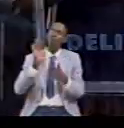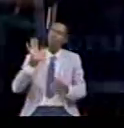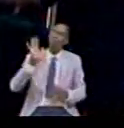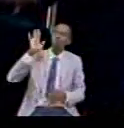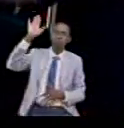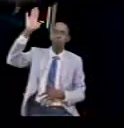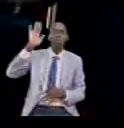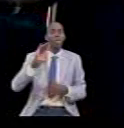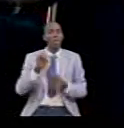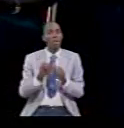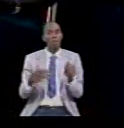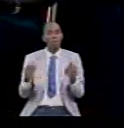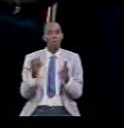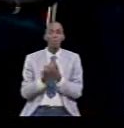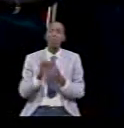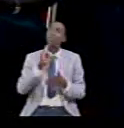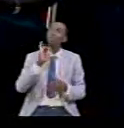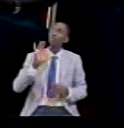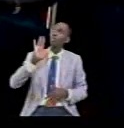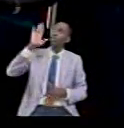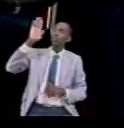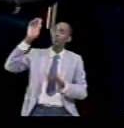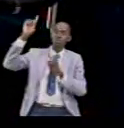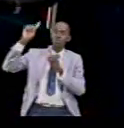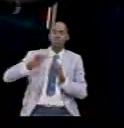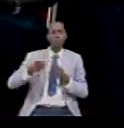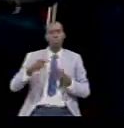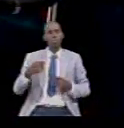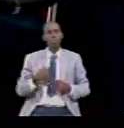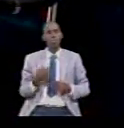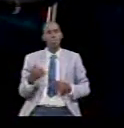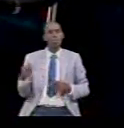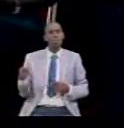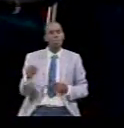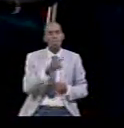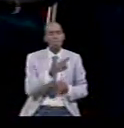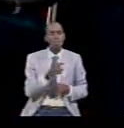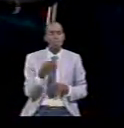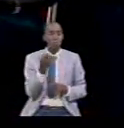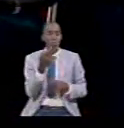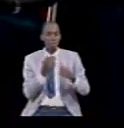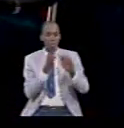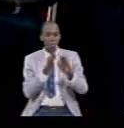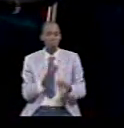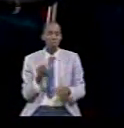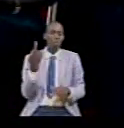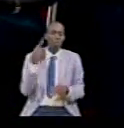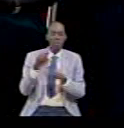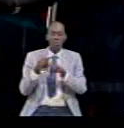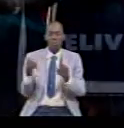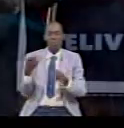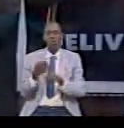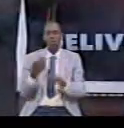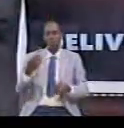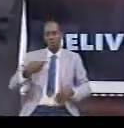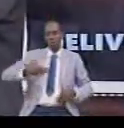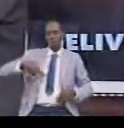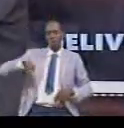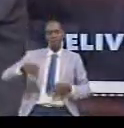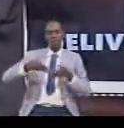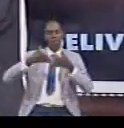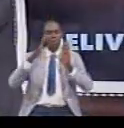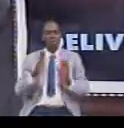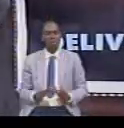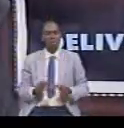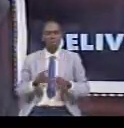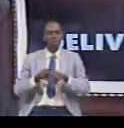thee, you have given unto me. They were different from the Pharisees. They were different from the Sadducees. They were different from the people